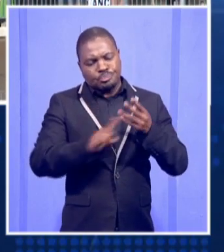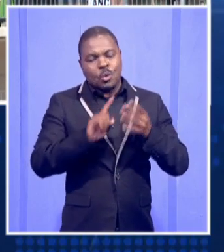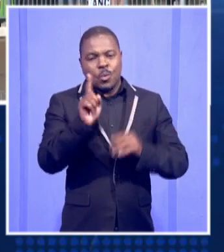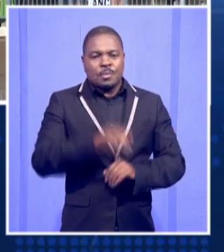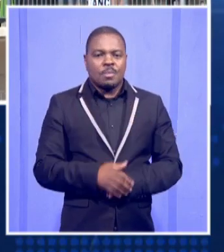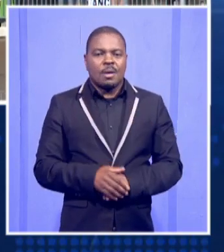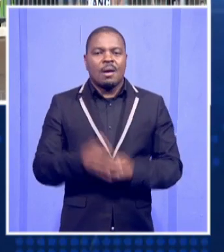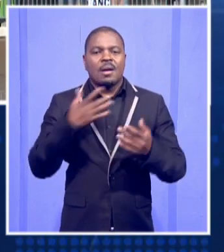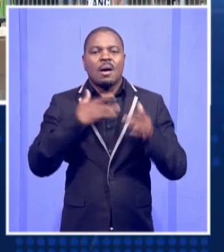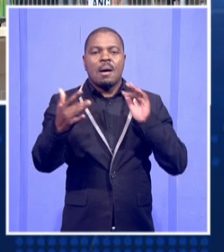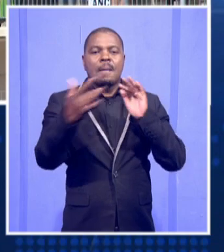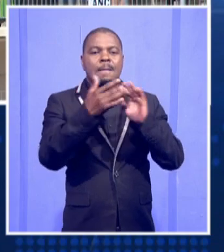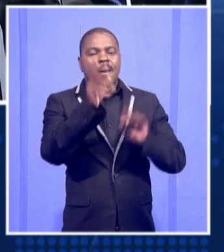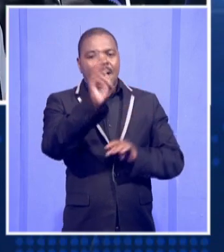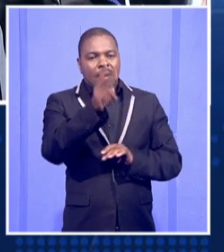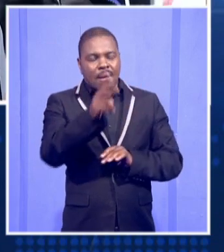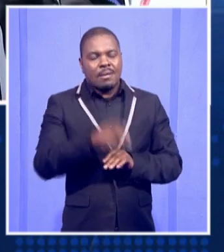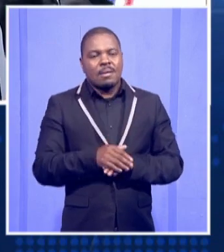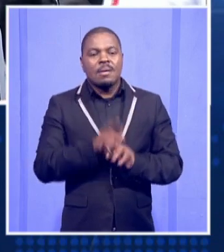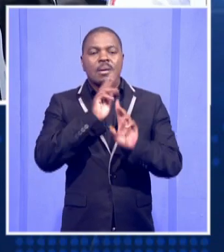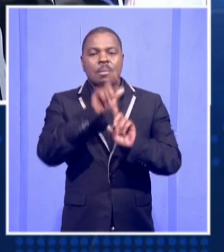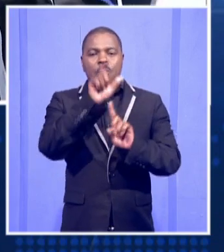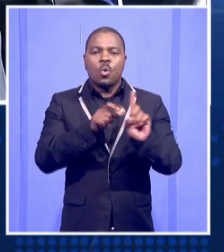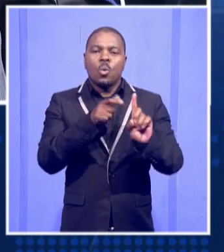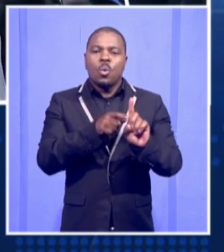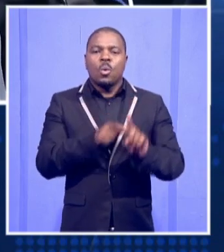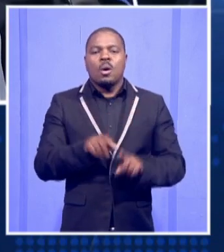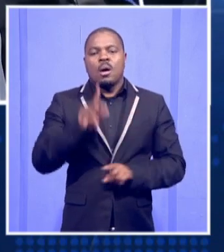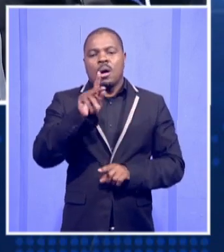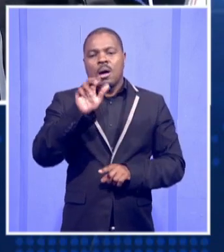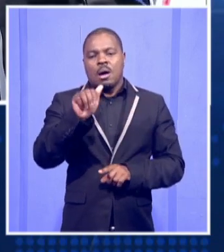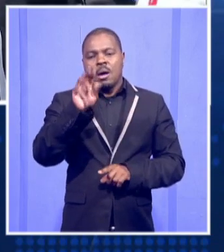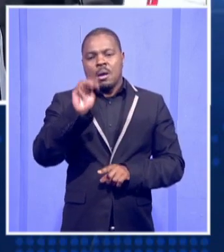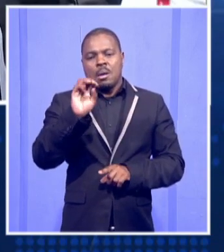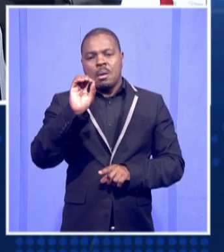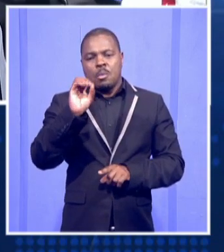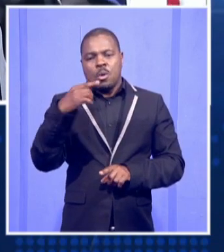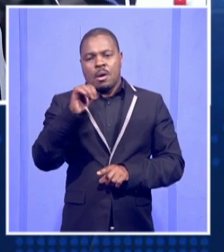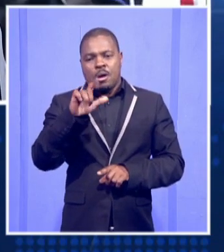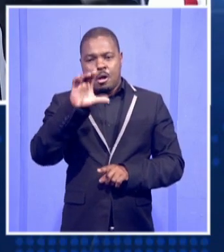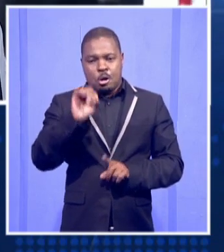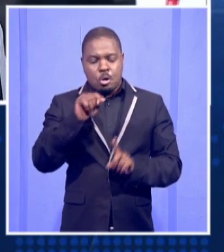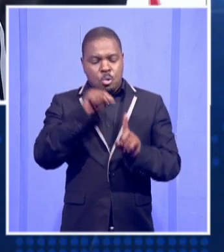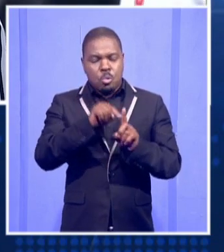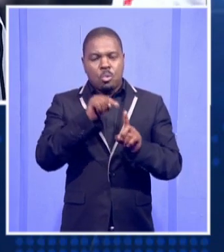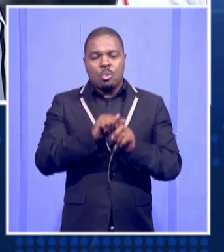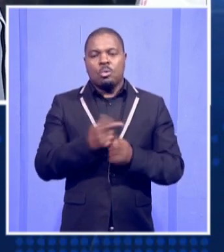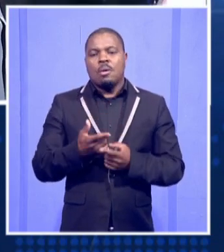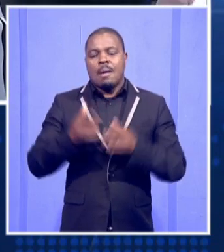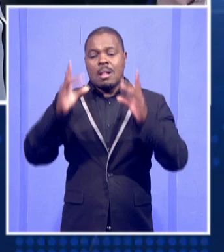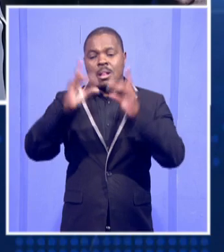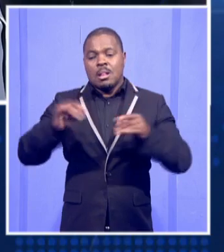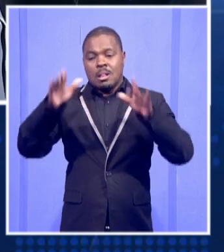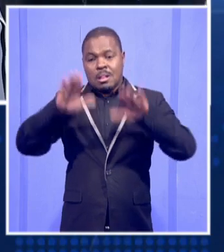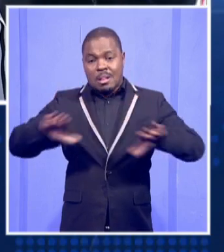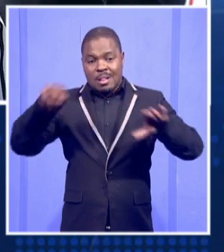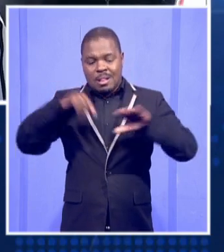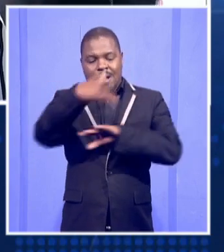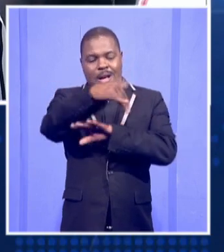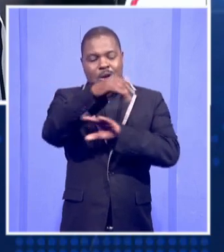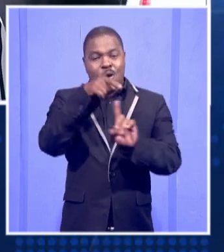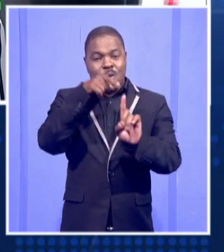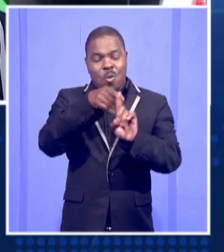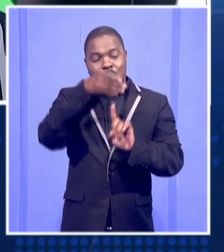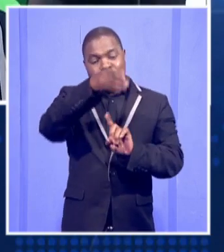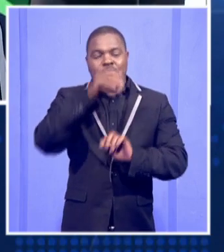our reporter who's also on standby, Kamogelo Siyekwi, who is outside the Randlai Petrus Molemela Stadium. This